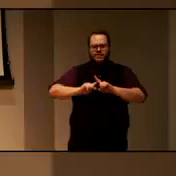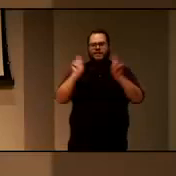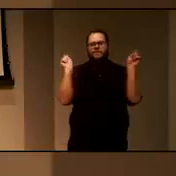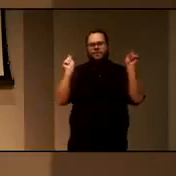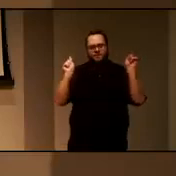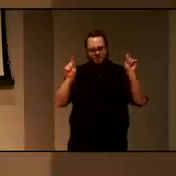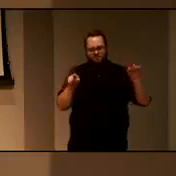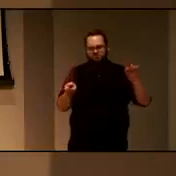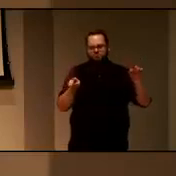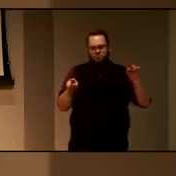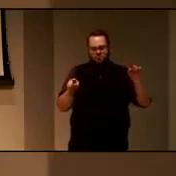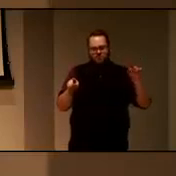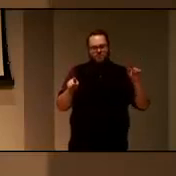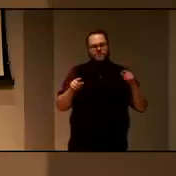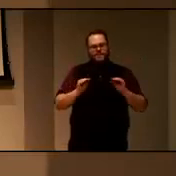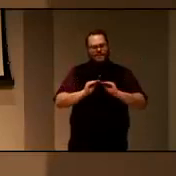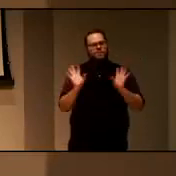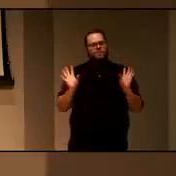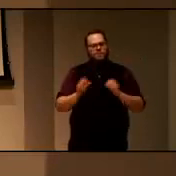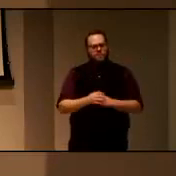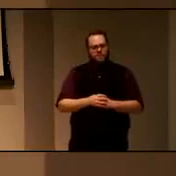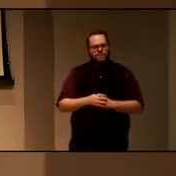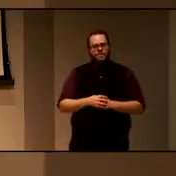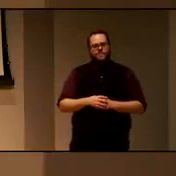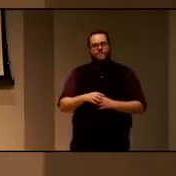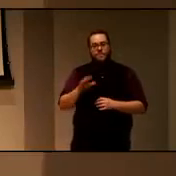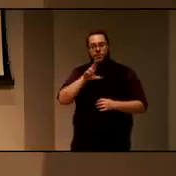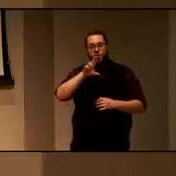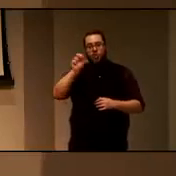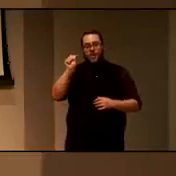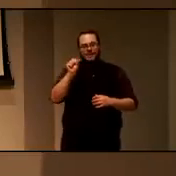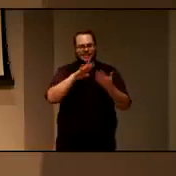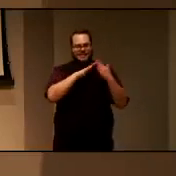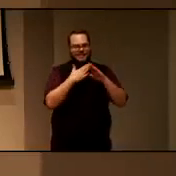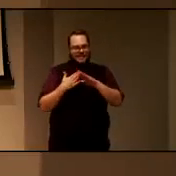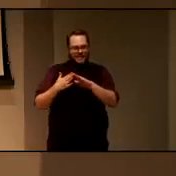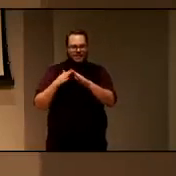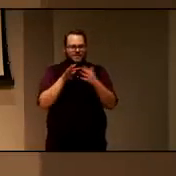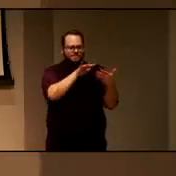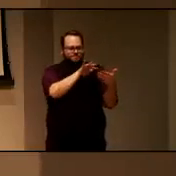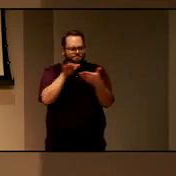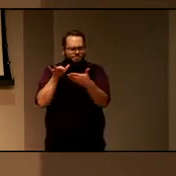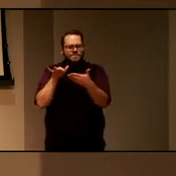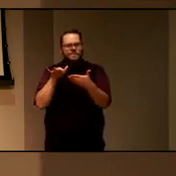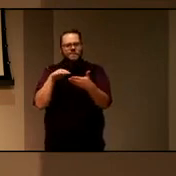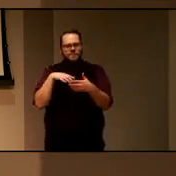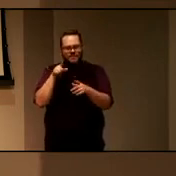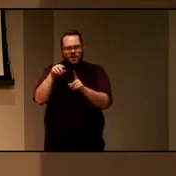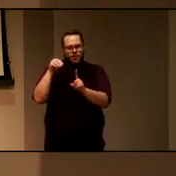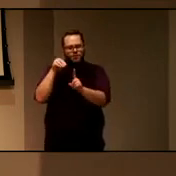And as it's been shown here, that of this, looking at cities across the US, they're exposed to greater heat.